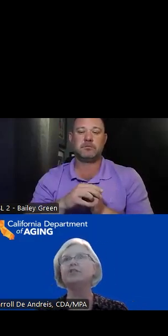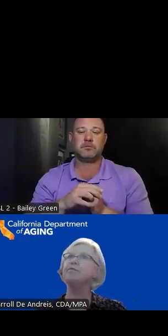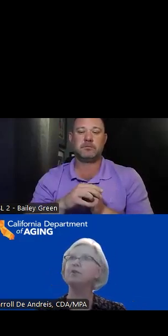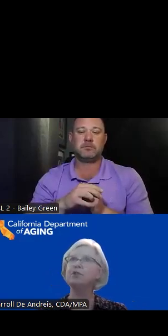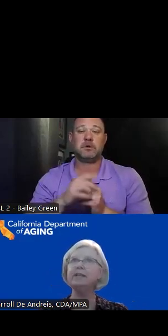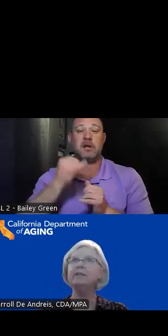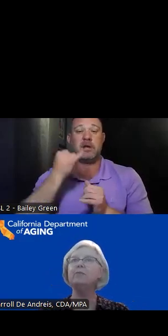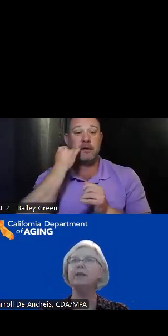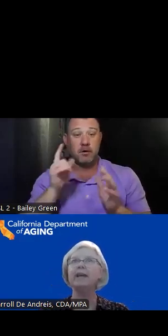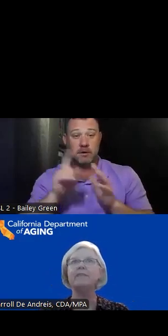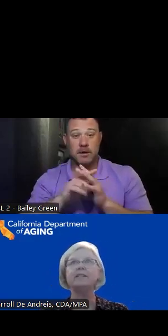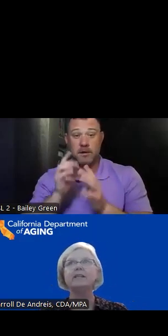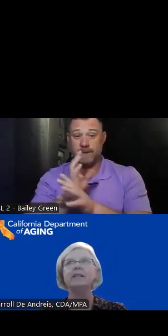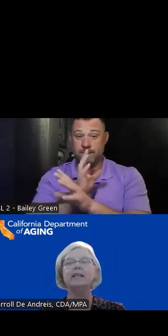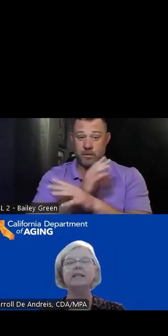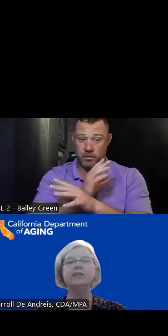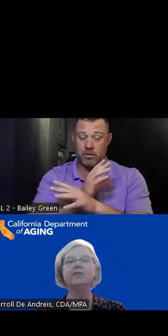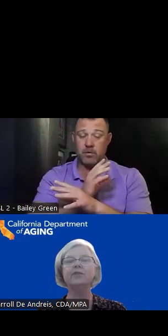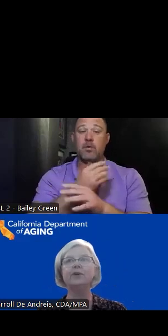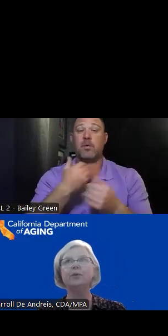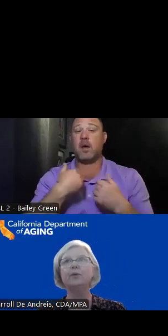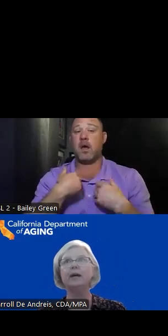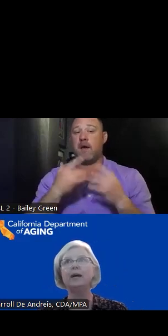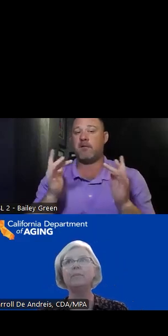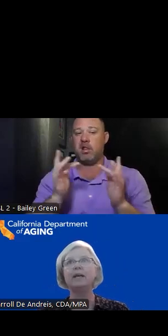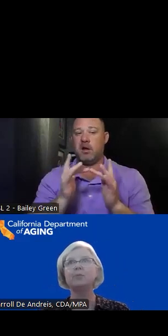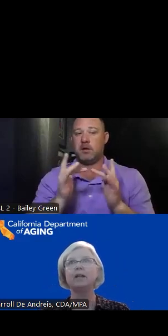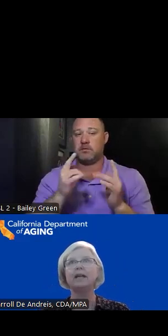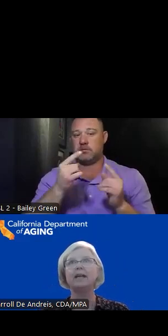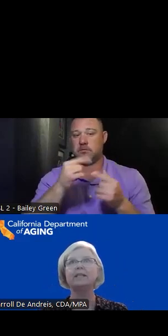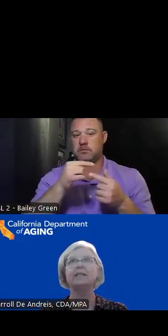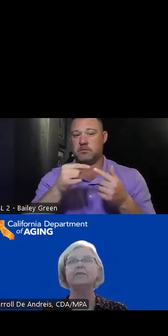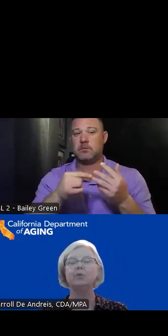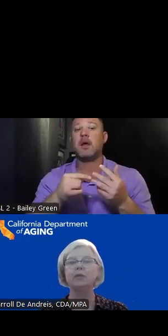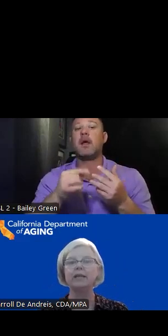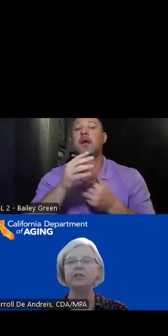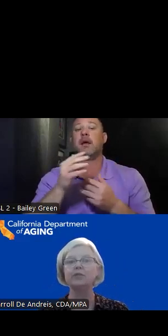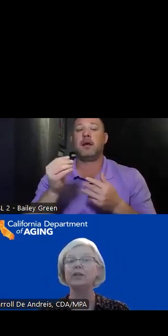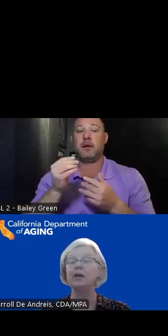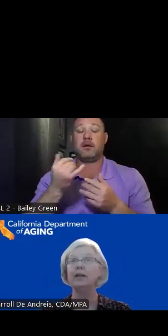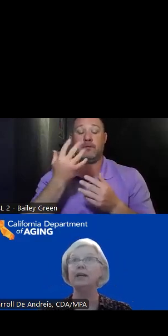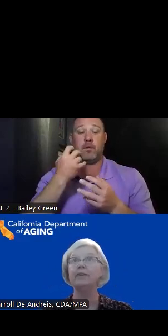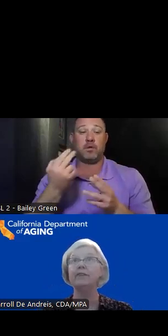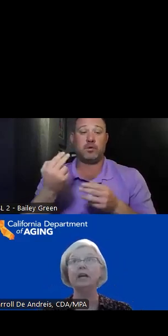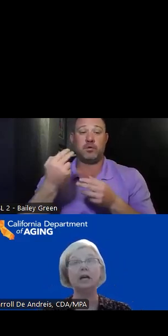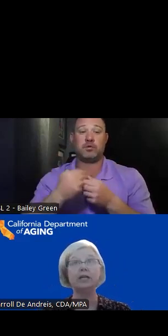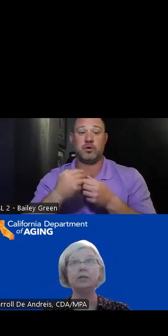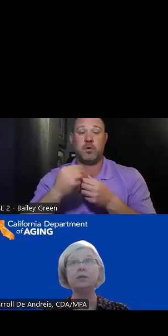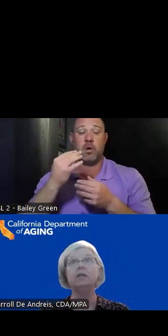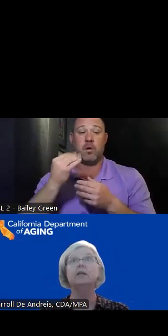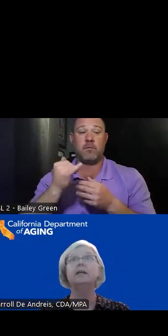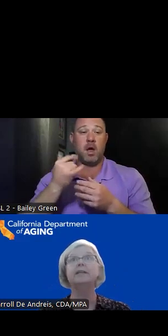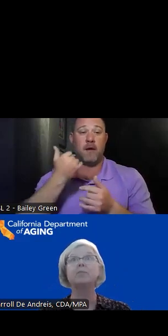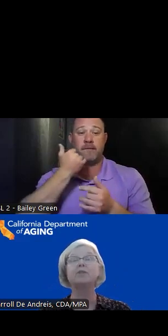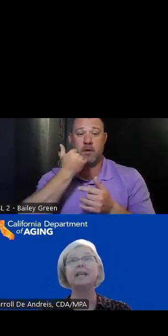If you're attending virtually, we have these links for you, as well as if you would like to join via